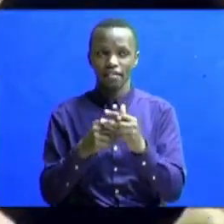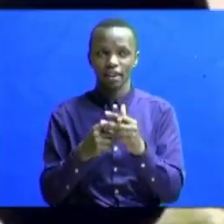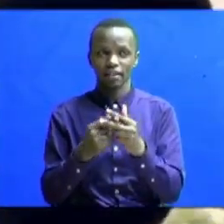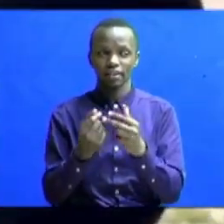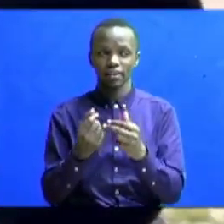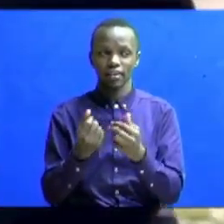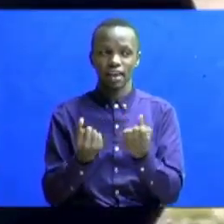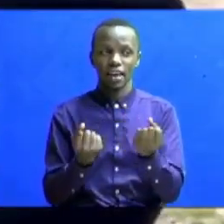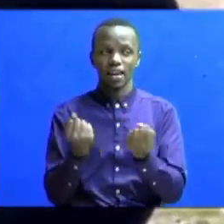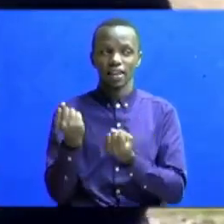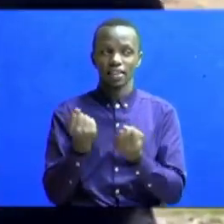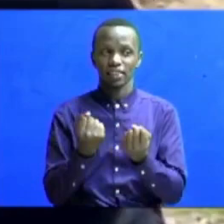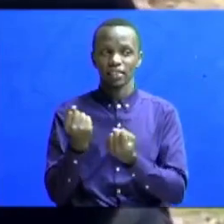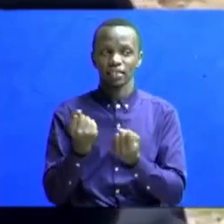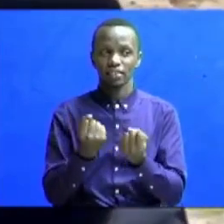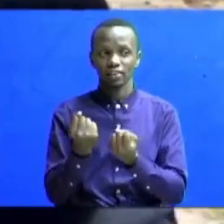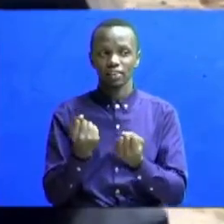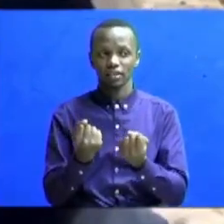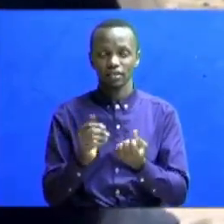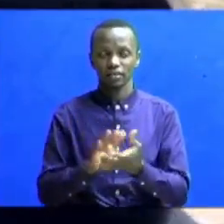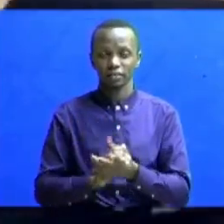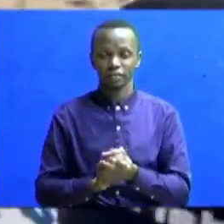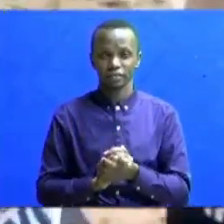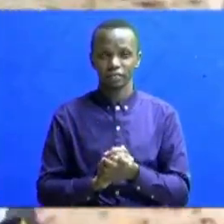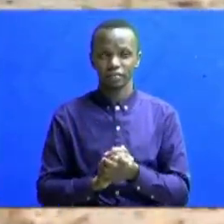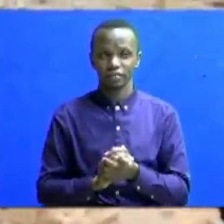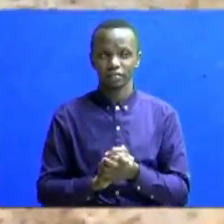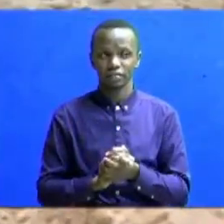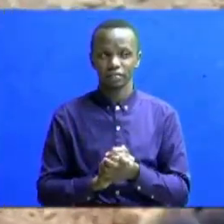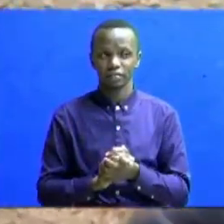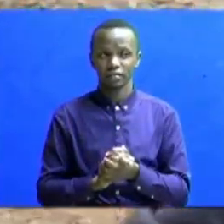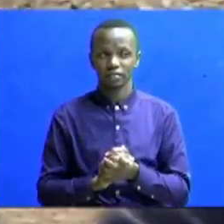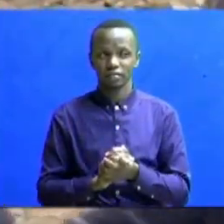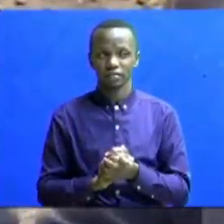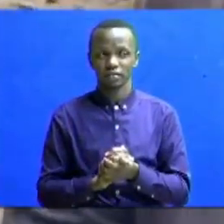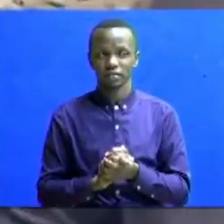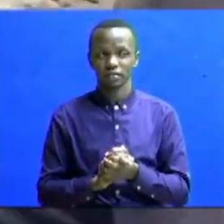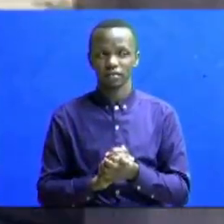is that an assembly problem? Has someone put that together and not done it properly? Lose at least, yeah.